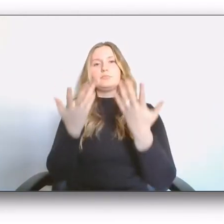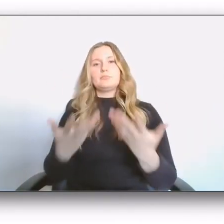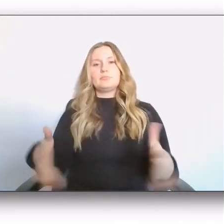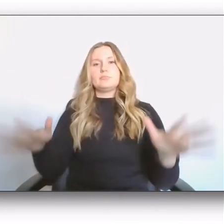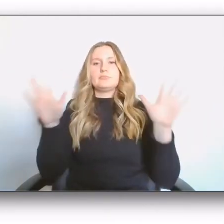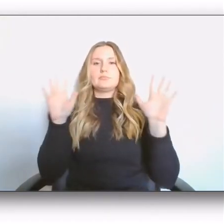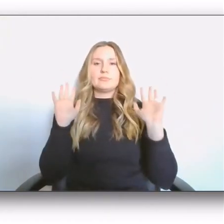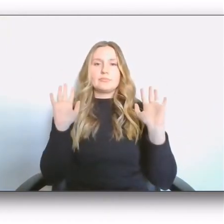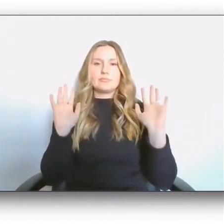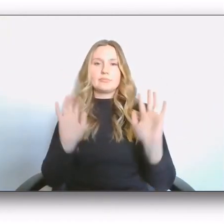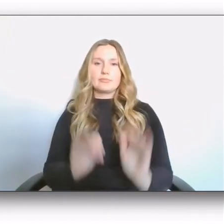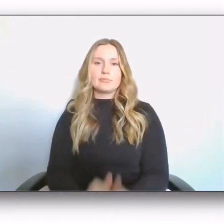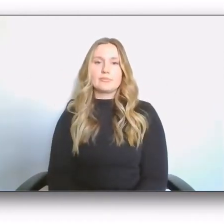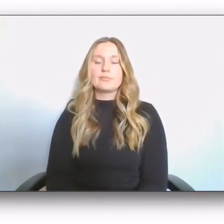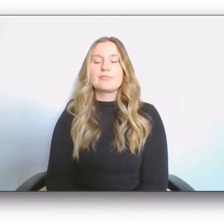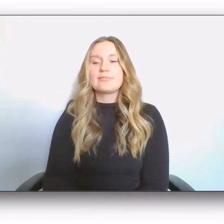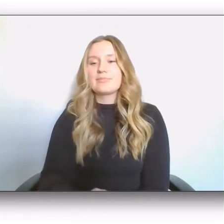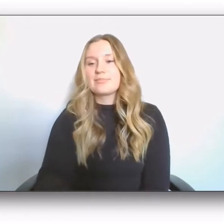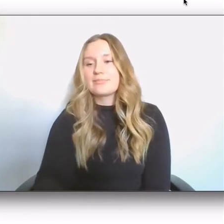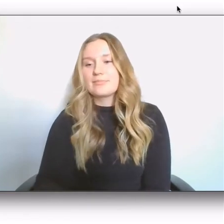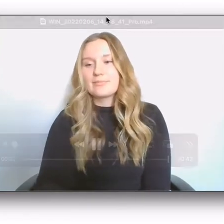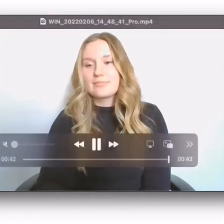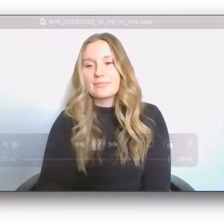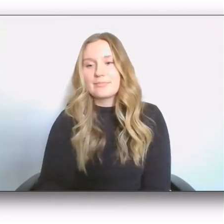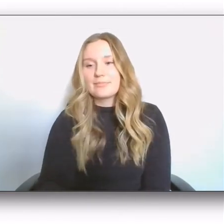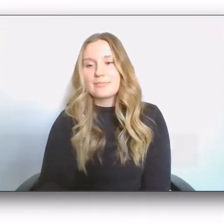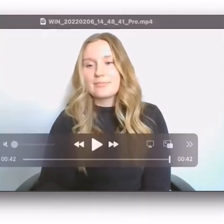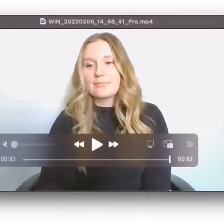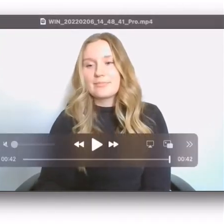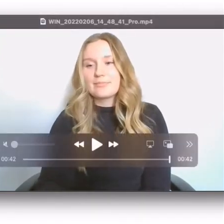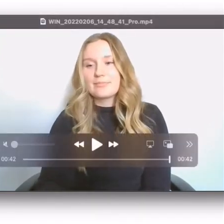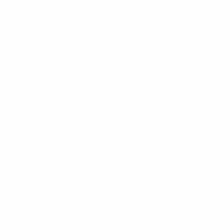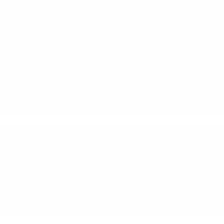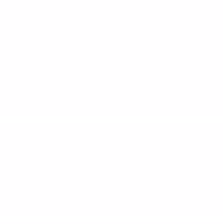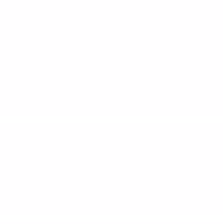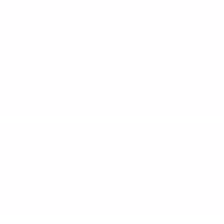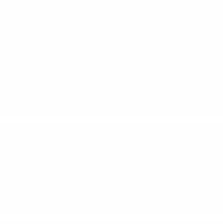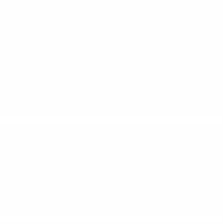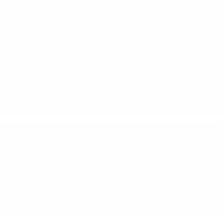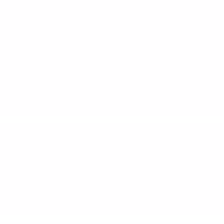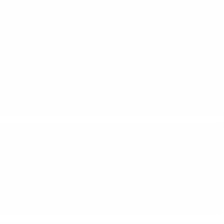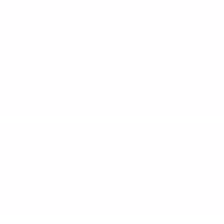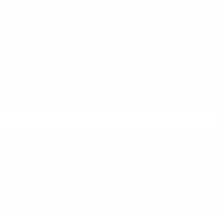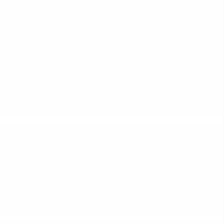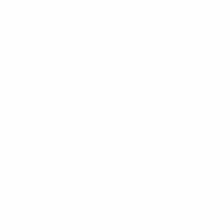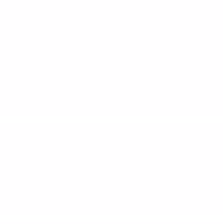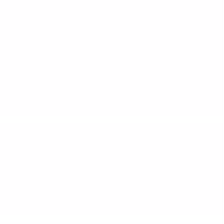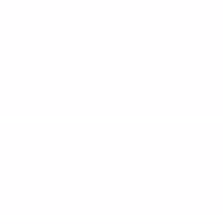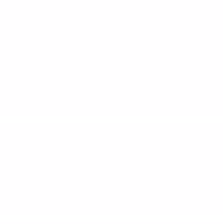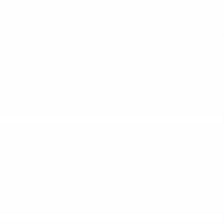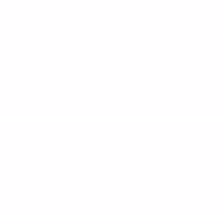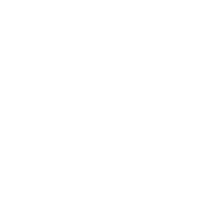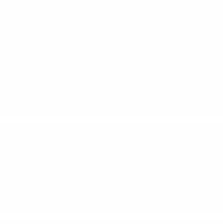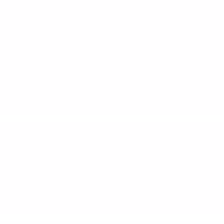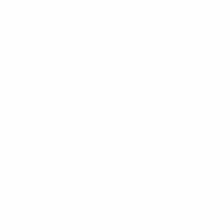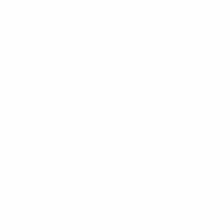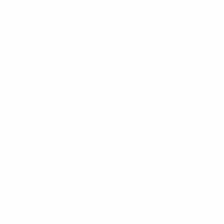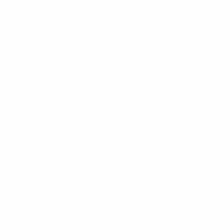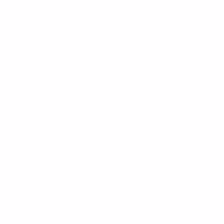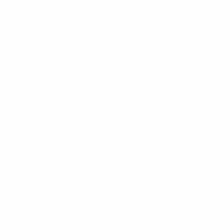me your hand and dance with me, a single flower and nothing more, a single flower is all will be,